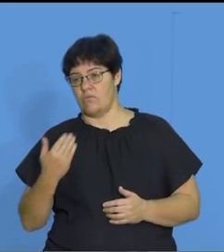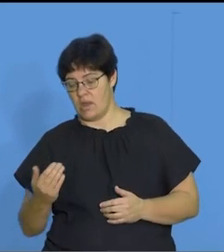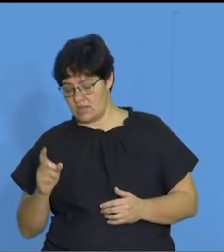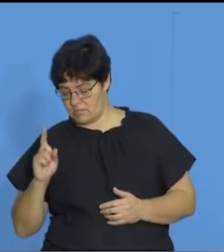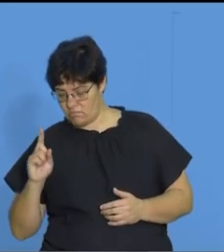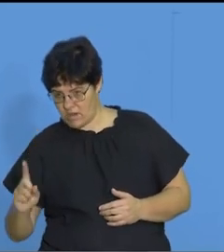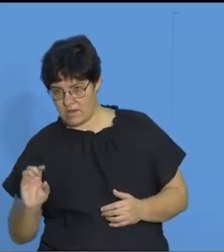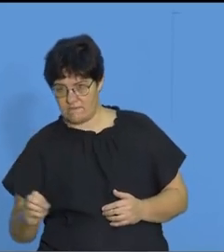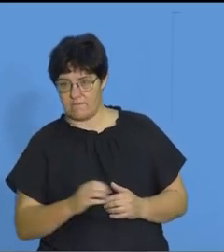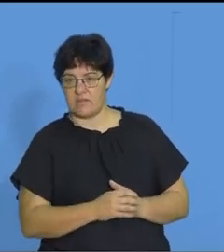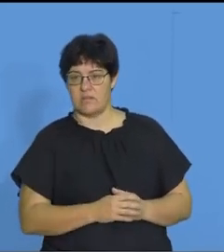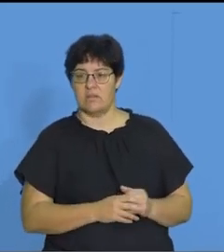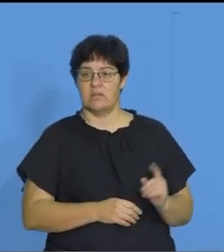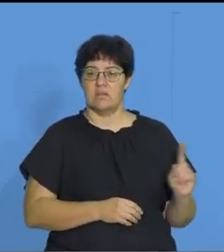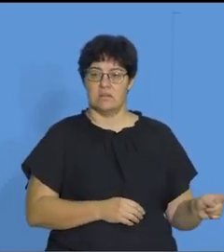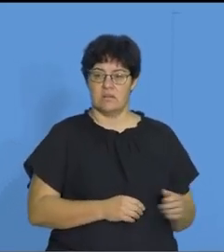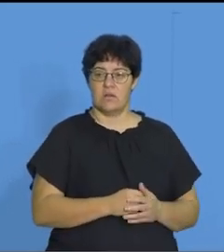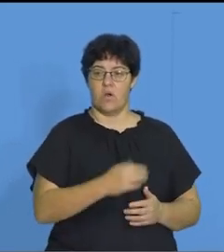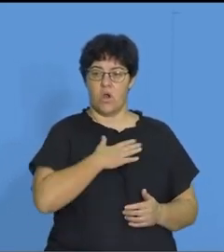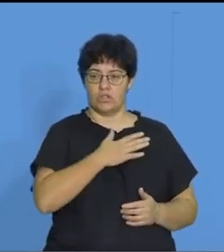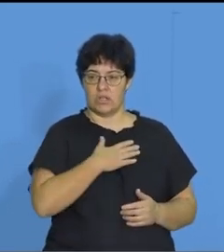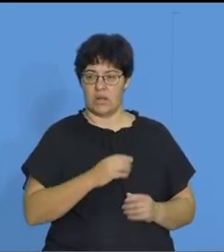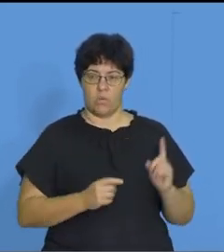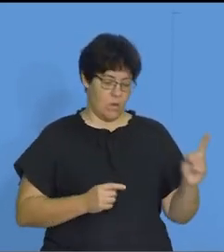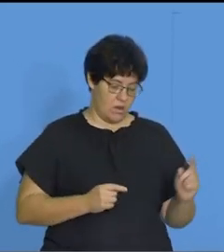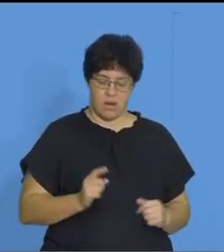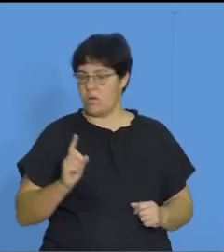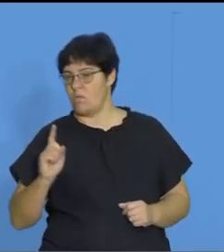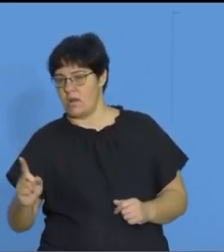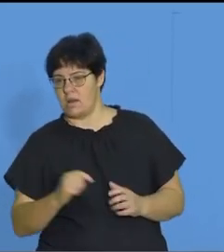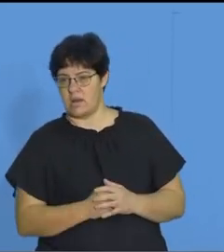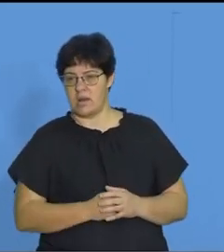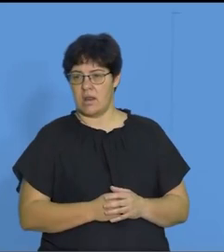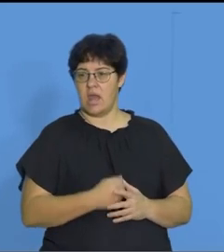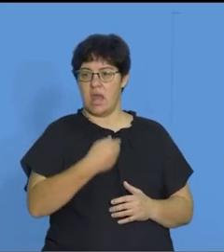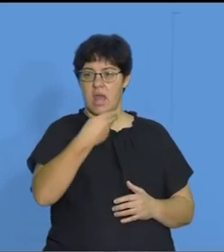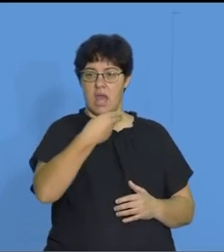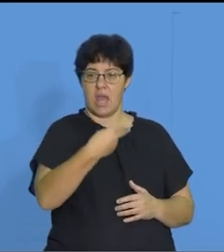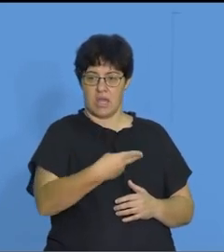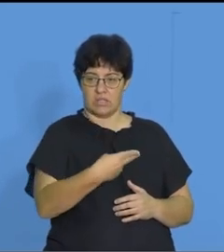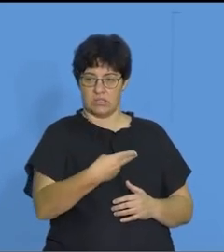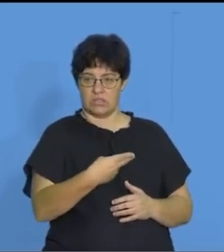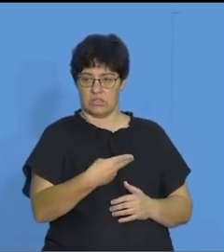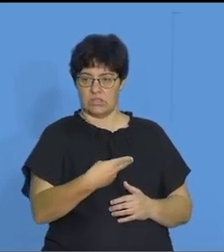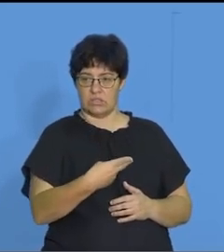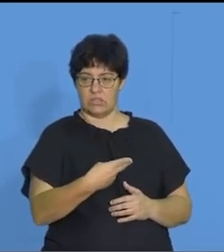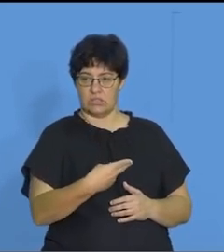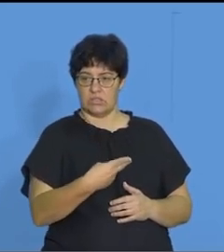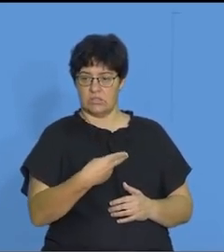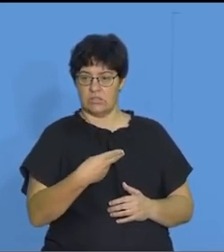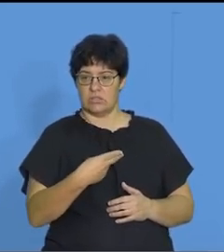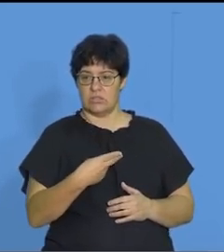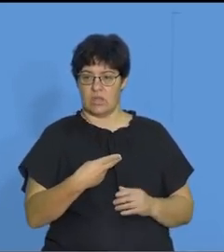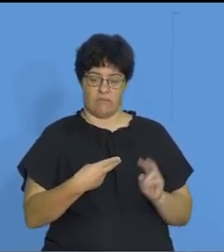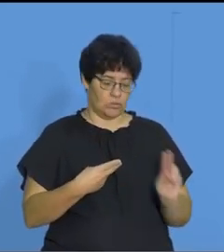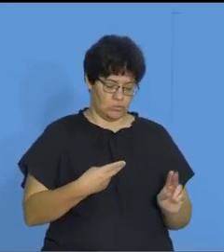okay? Oxygen, it's 1, it's 1. Hydrogen, we've got 4, okay? On